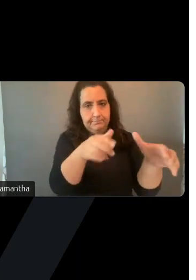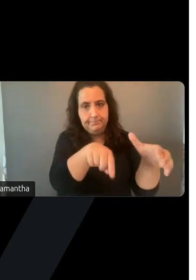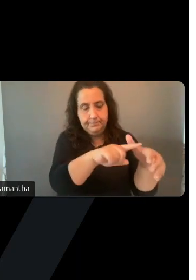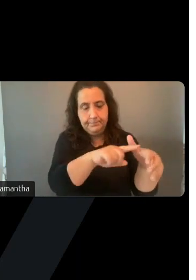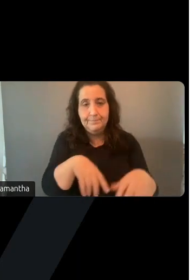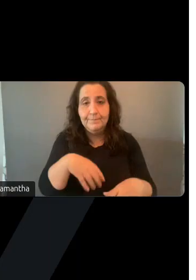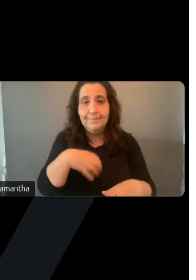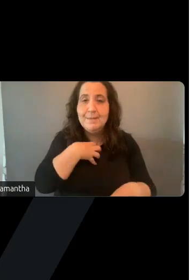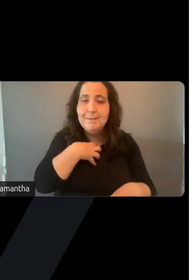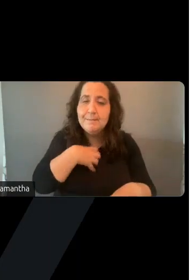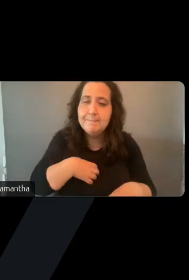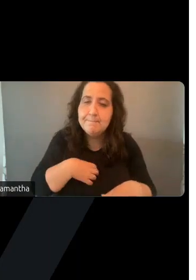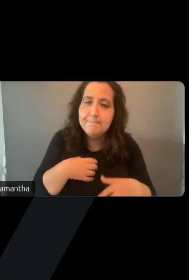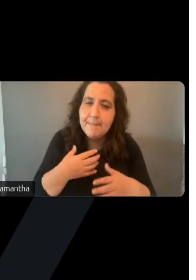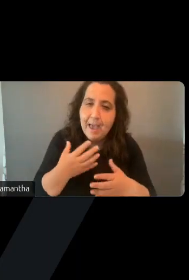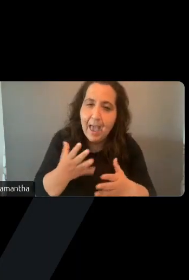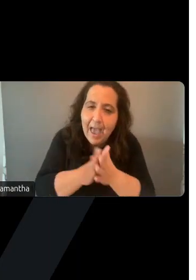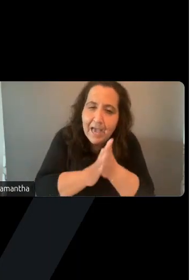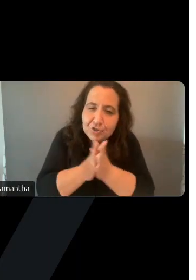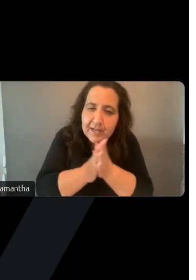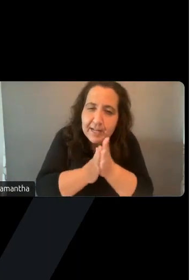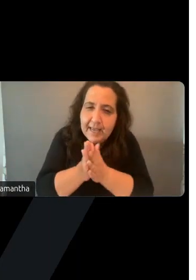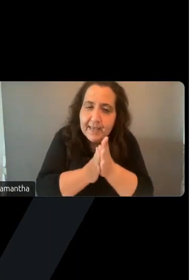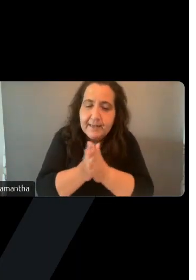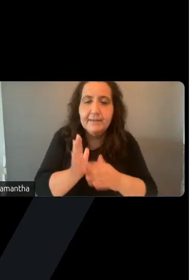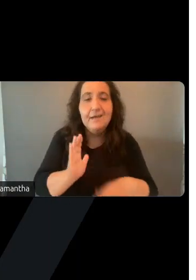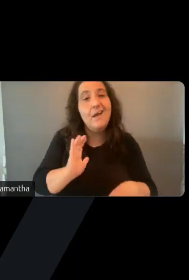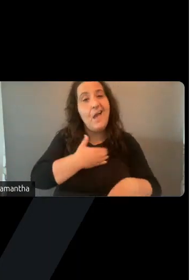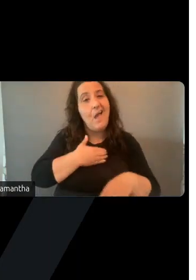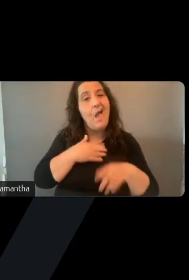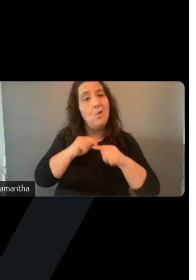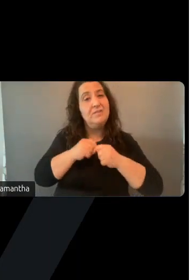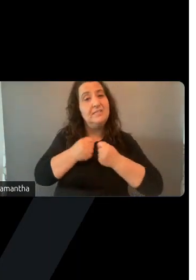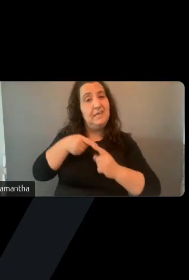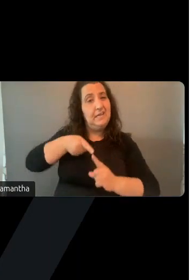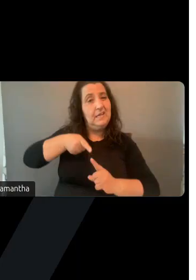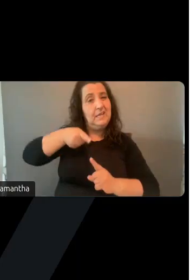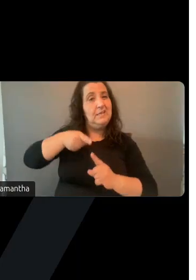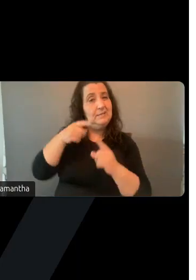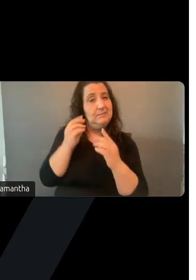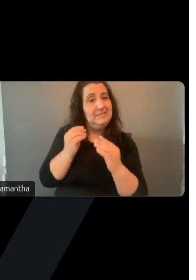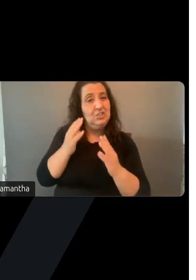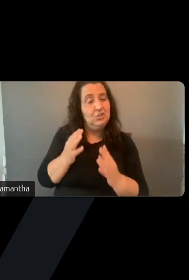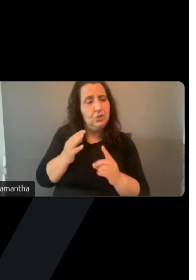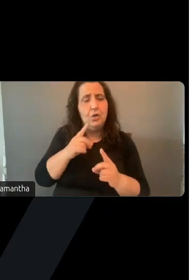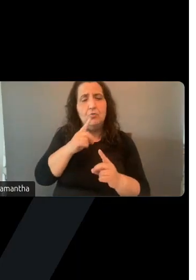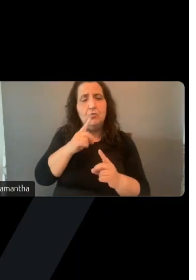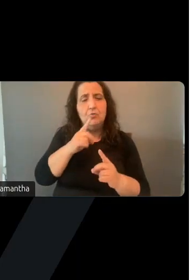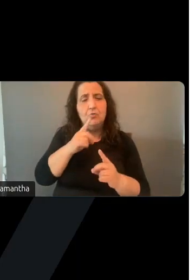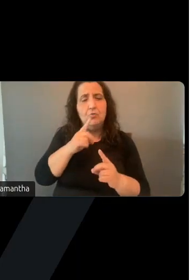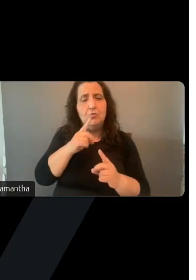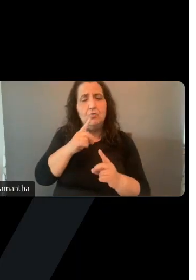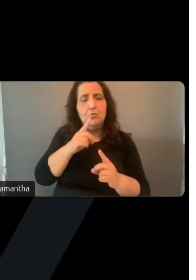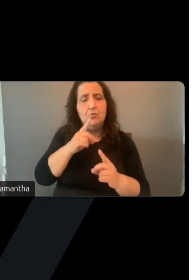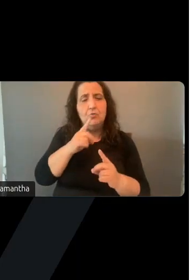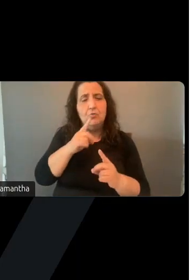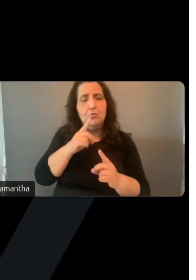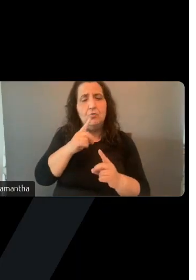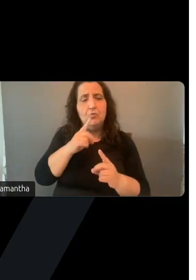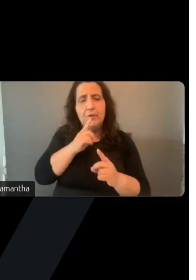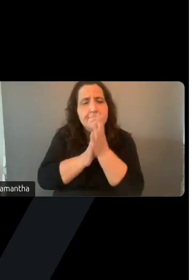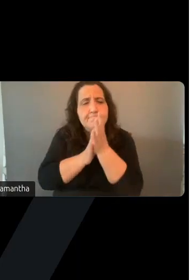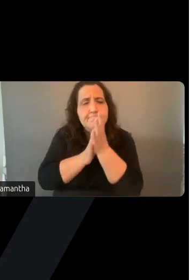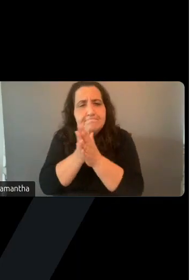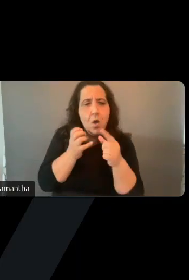Passionate. Our team of exceptional educators are passionate about educating students,